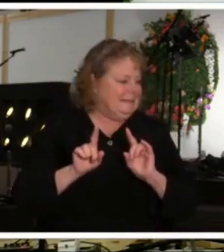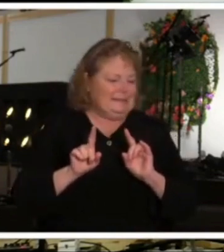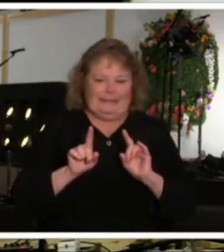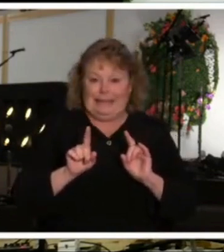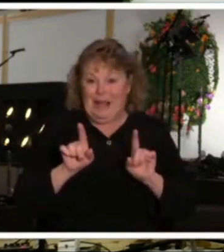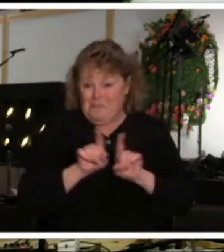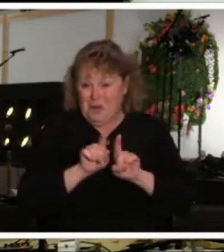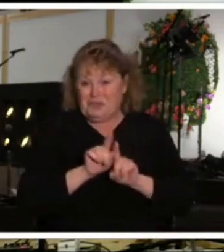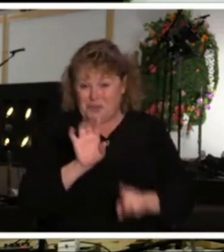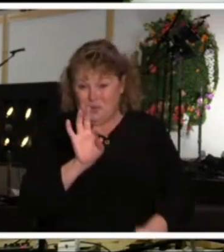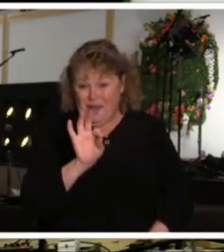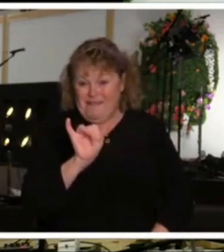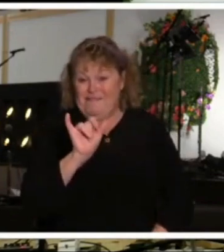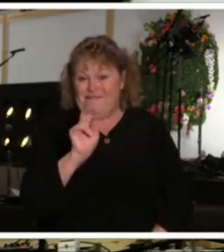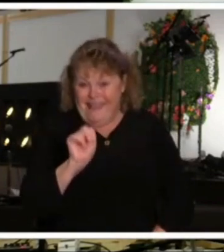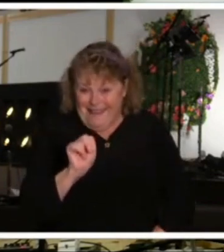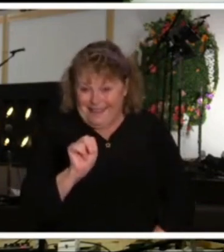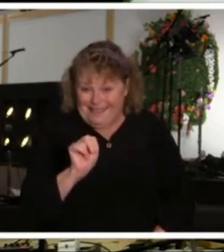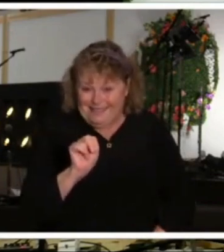know, fans can be,